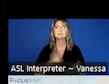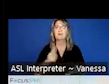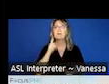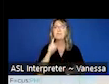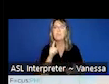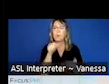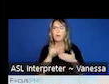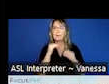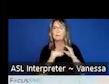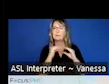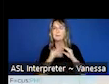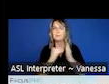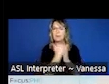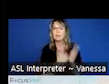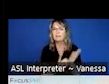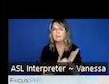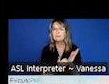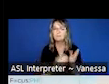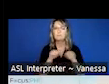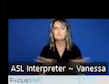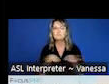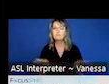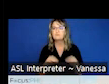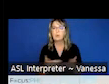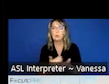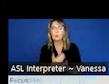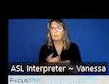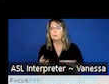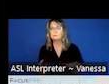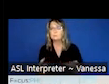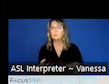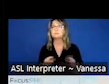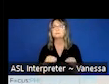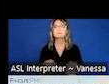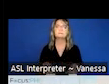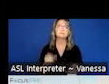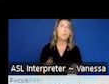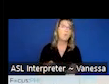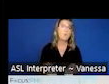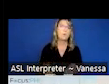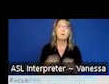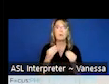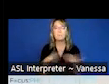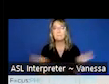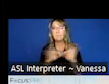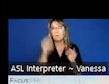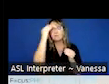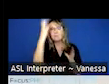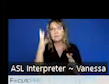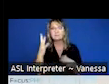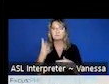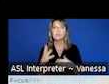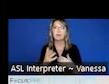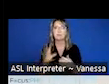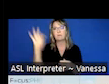list to be made aware of any new resources that we release or any new timely information that you need to know about the federal